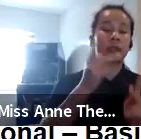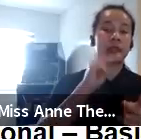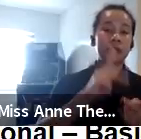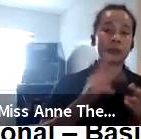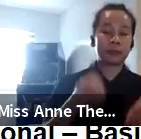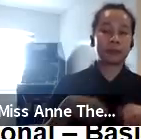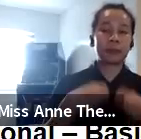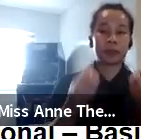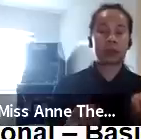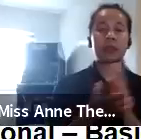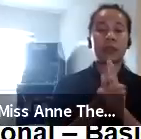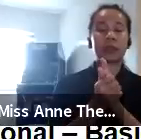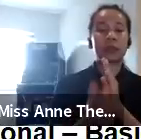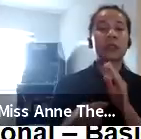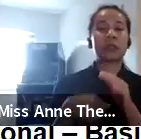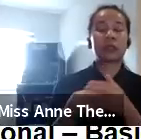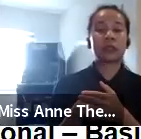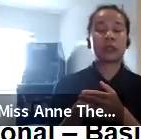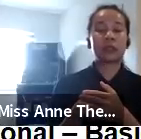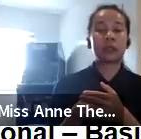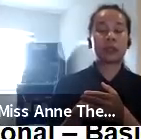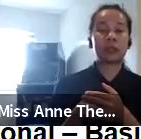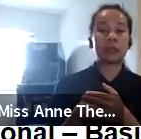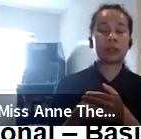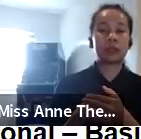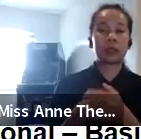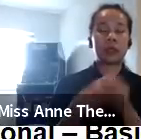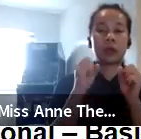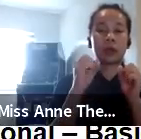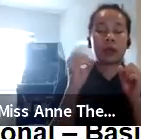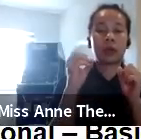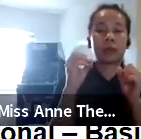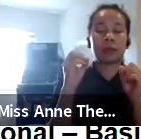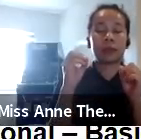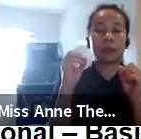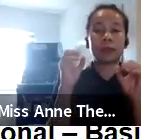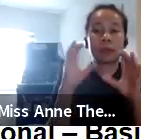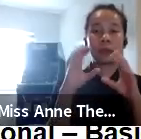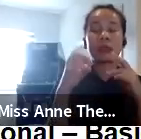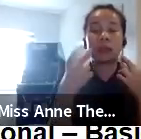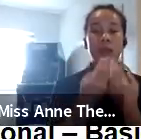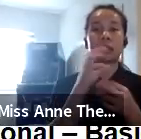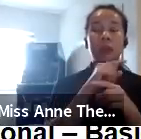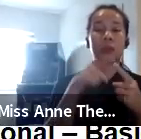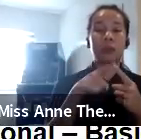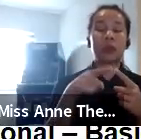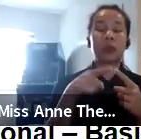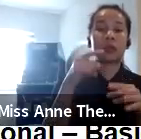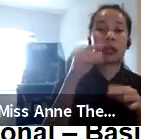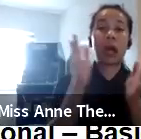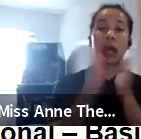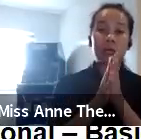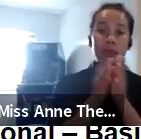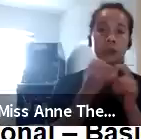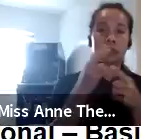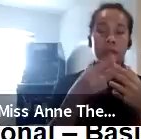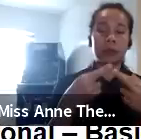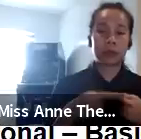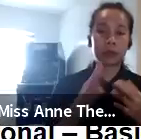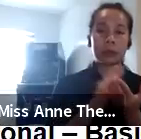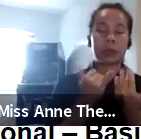expertise in major and regional fora and conferences whenever applicable and requested by the office. And I